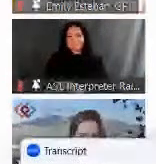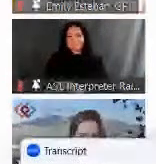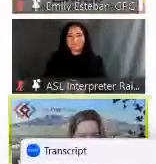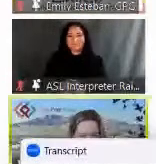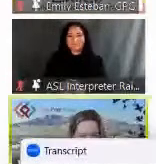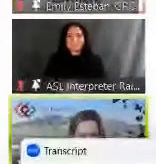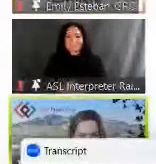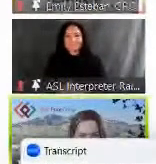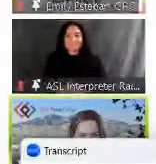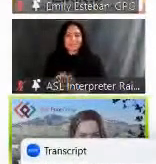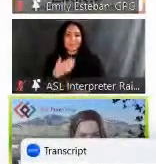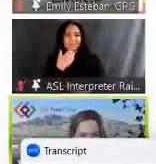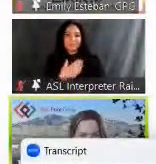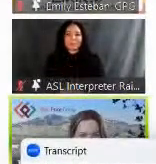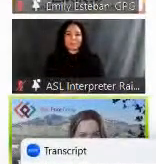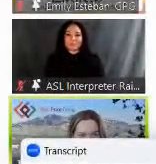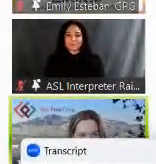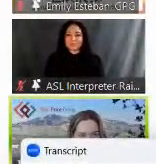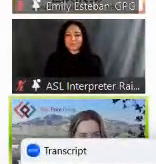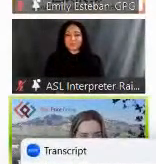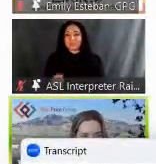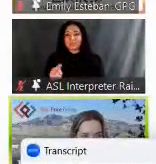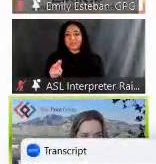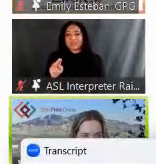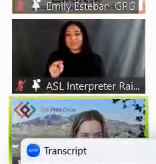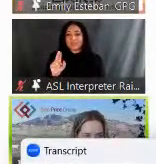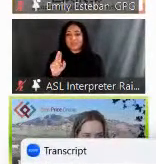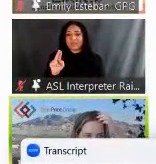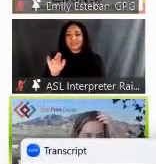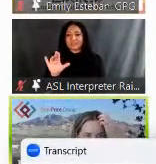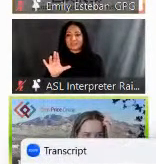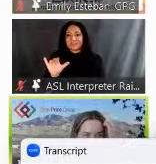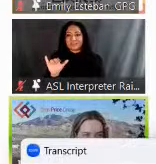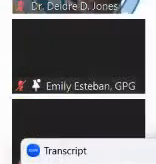Thank you. And Nancy, I see your hand raised.